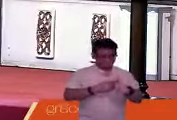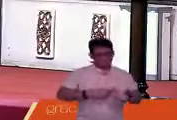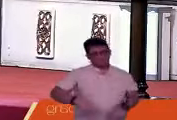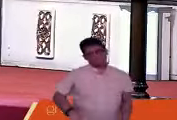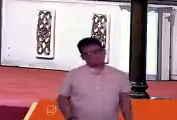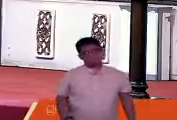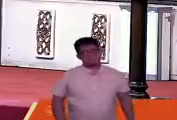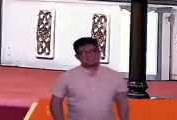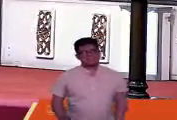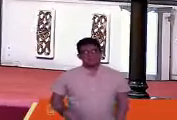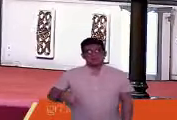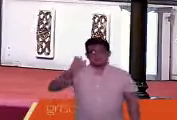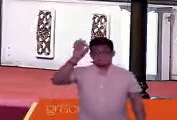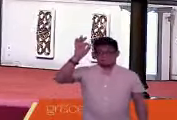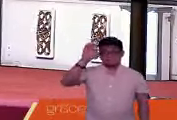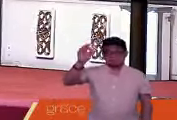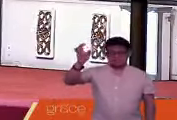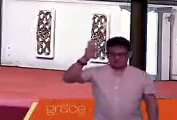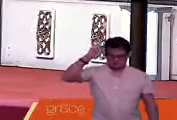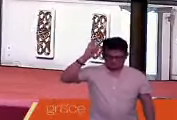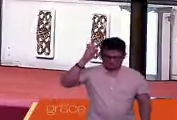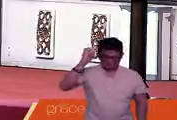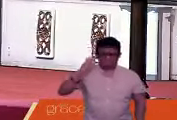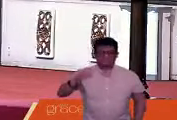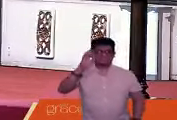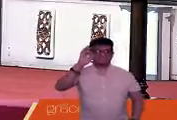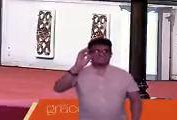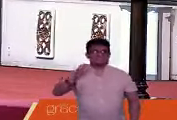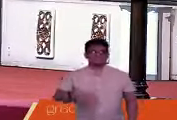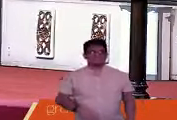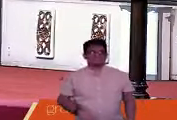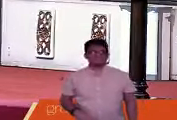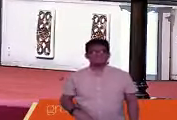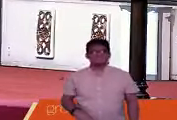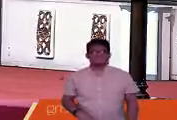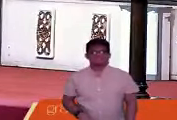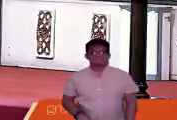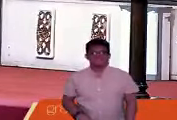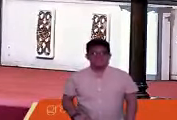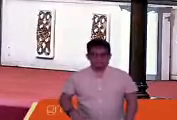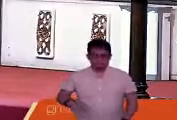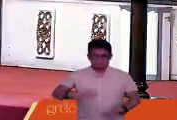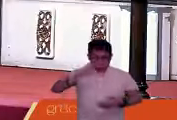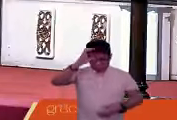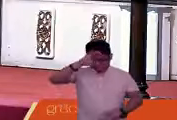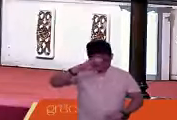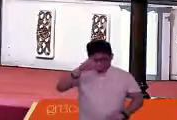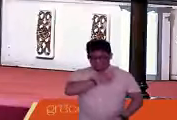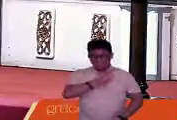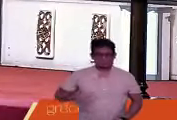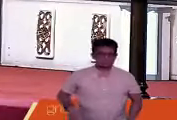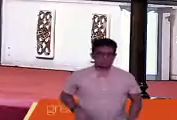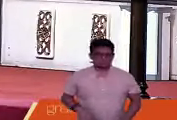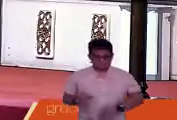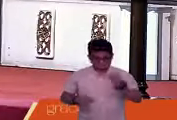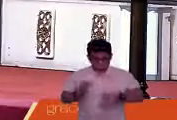5. Evil men understand not judgment, but they that seek the Lord understand all